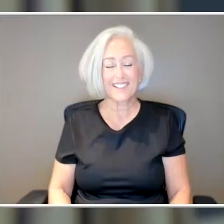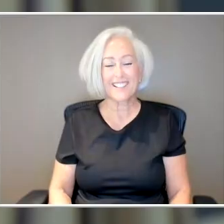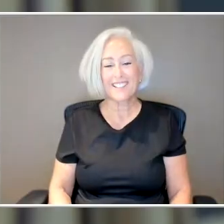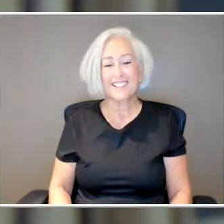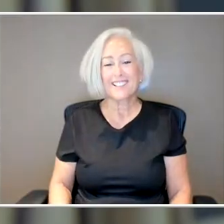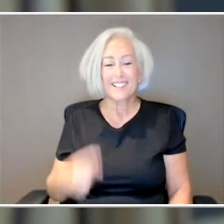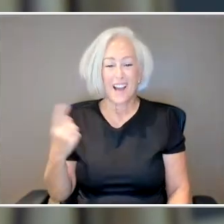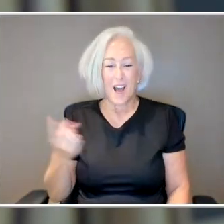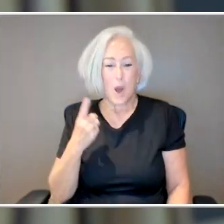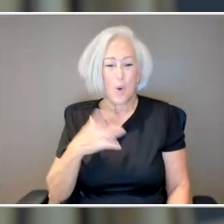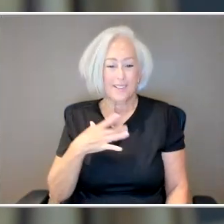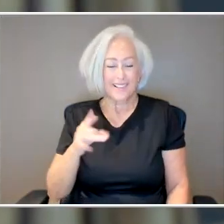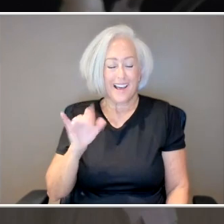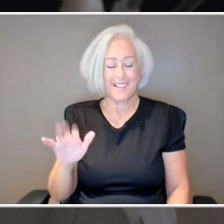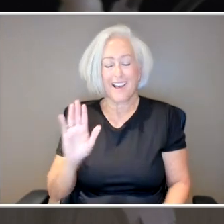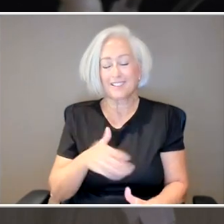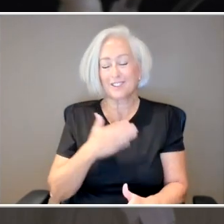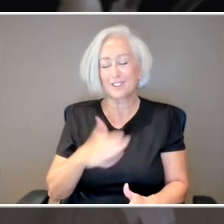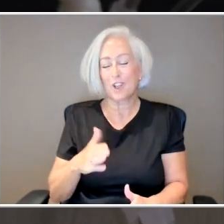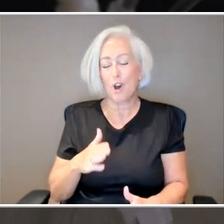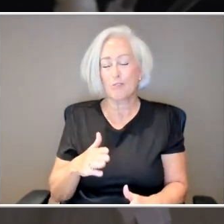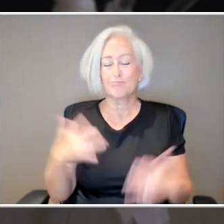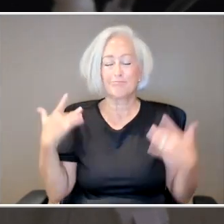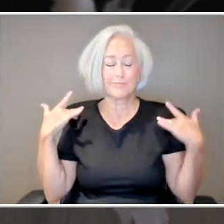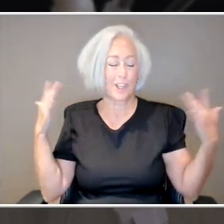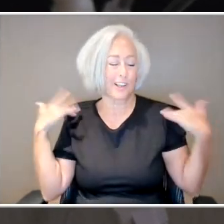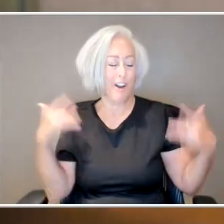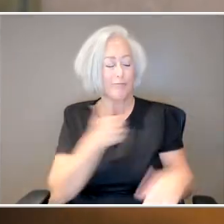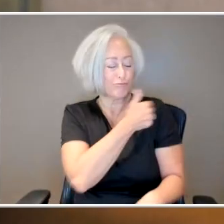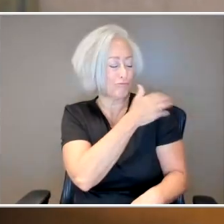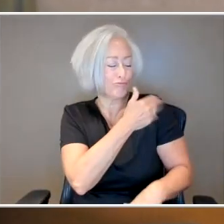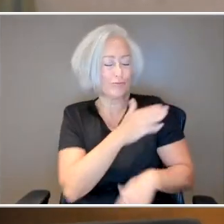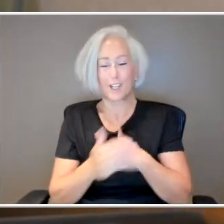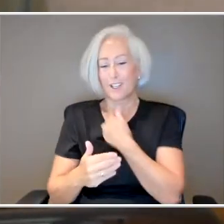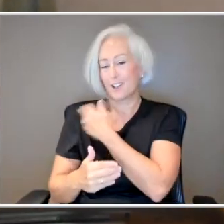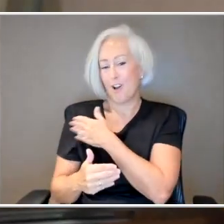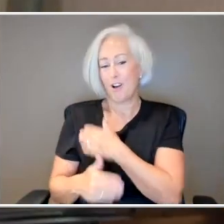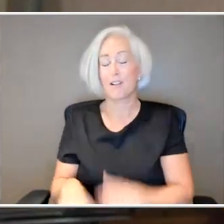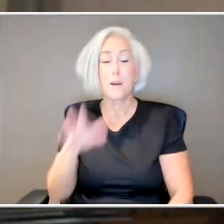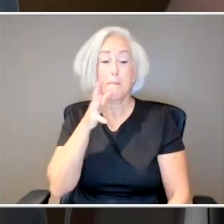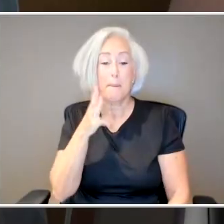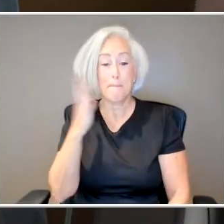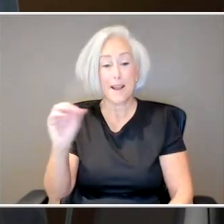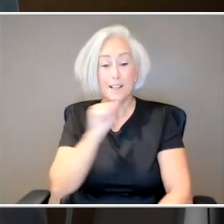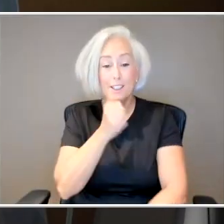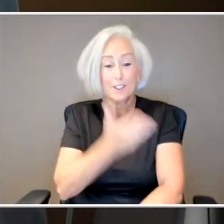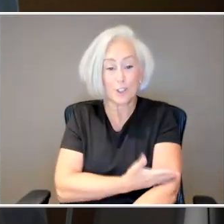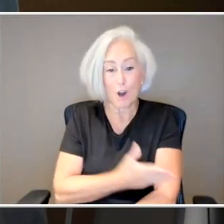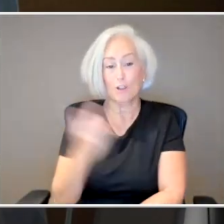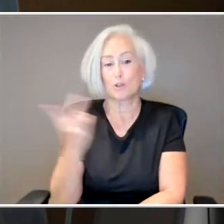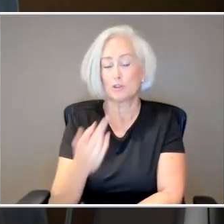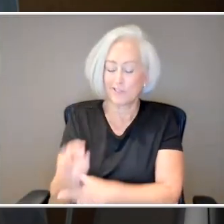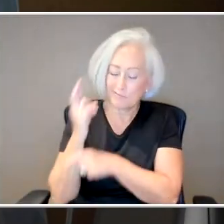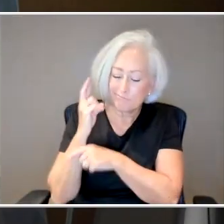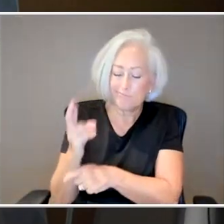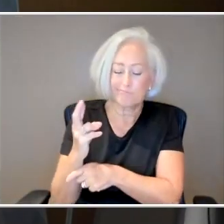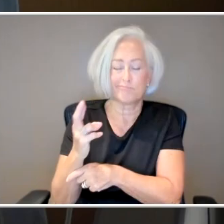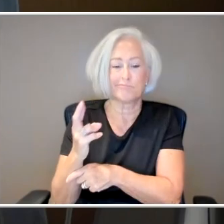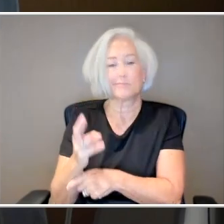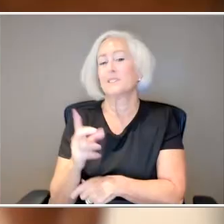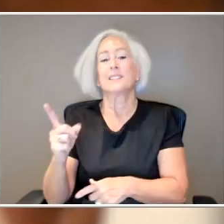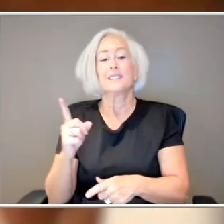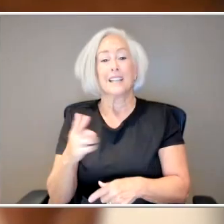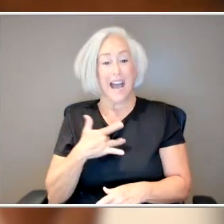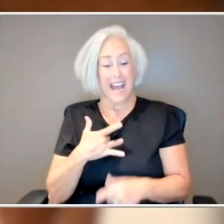Mother and daughter duo, Terry and Lindsay Durgan, are tight-knit. I literally celebrated my